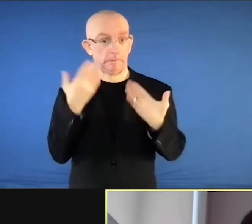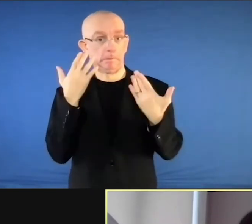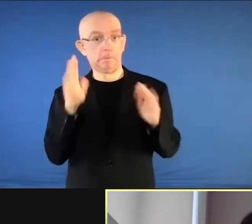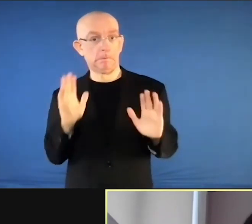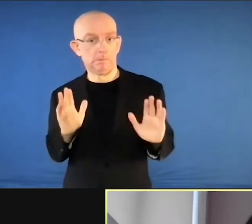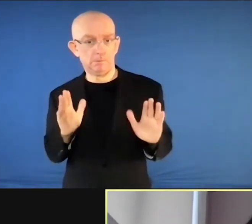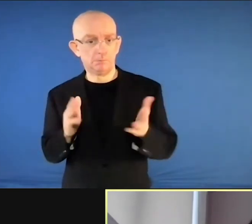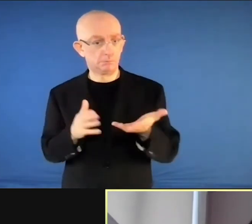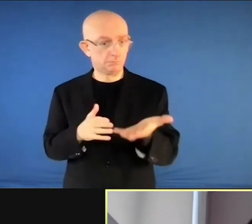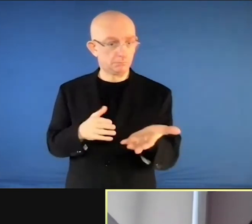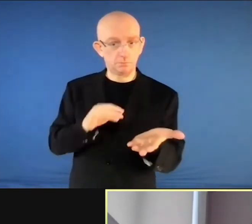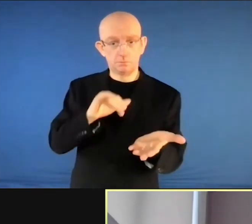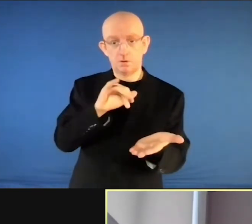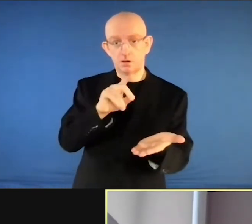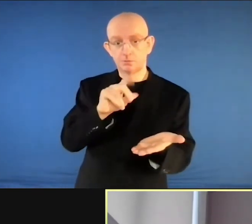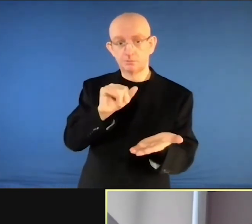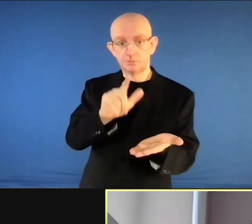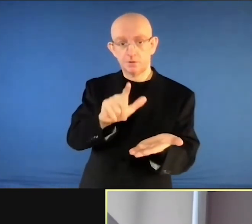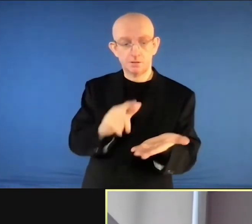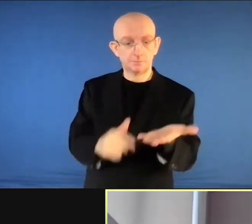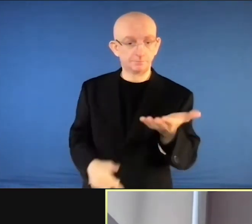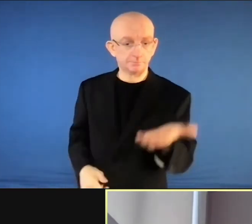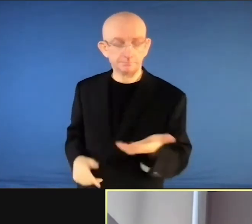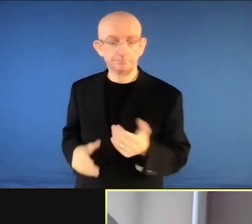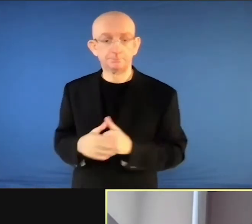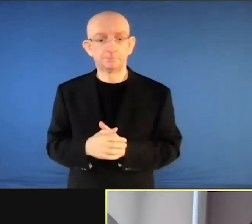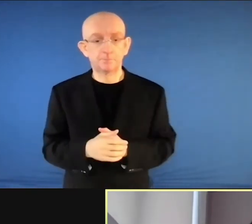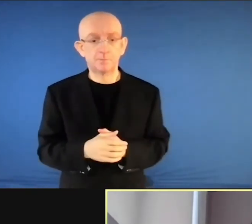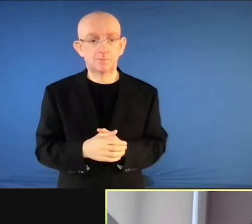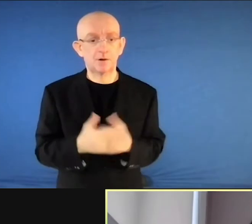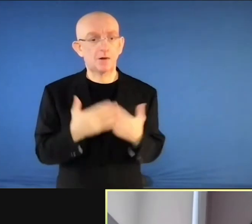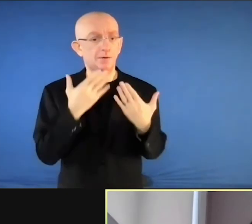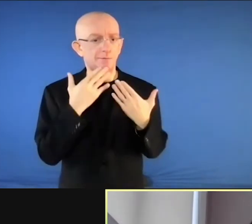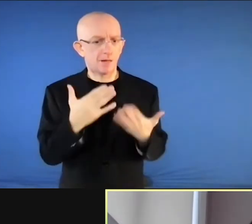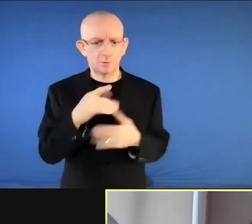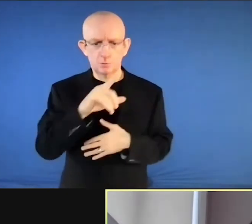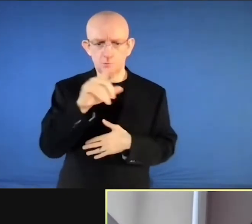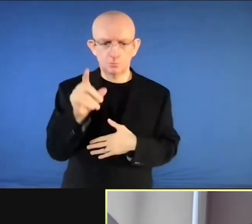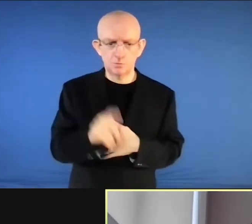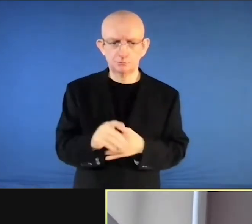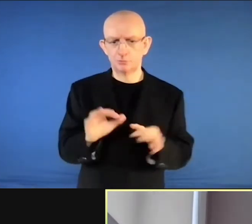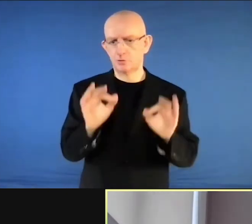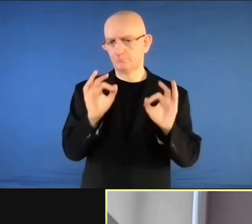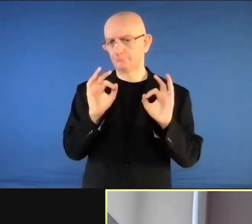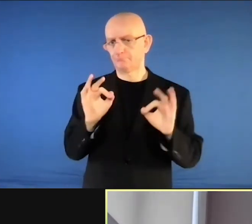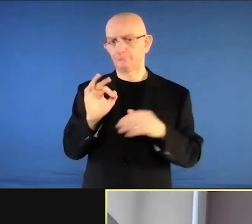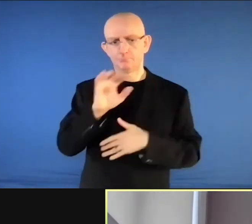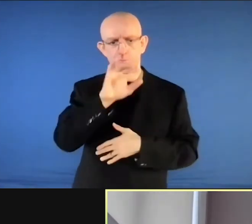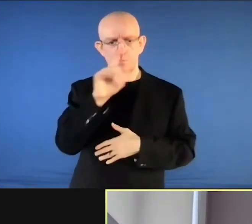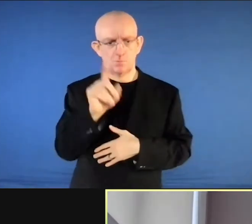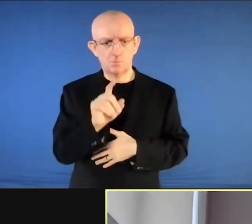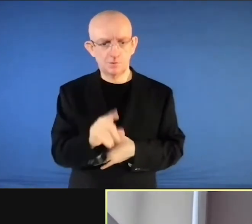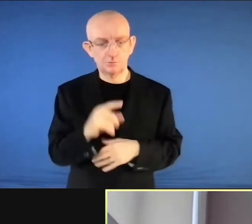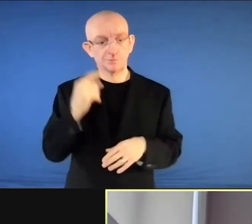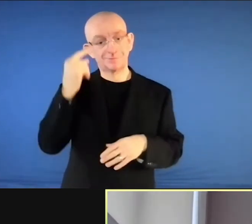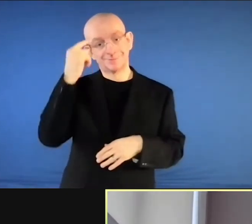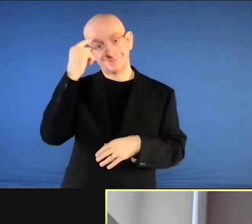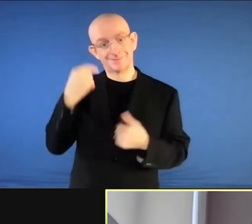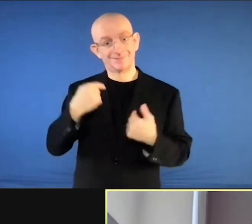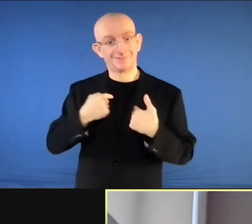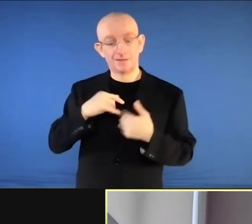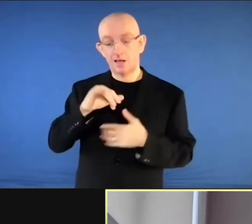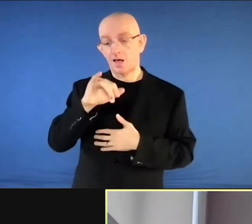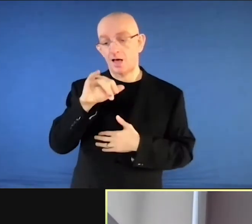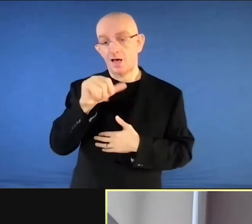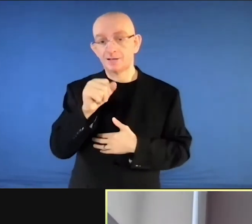I think the IASFM can use its membership to disseminate further the Code of Ethics and